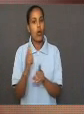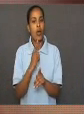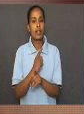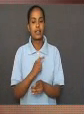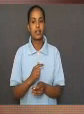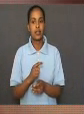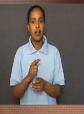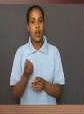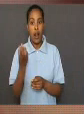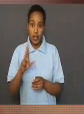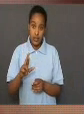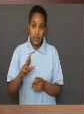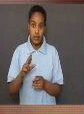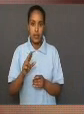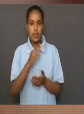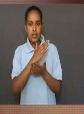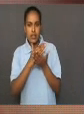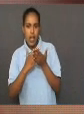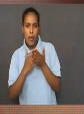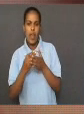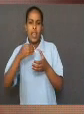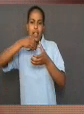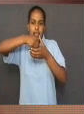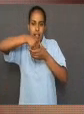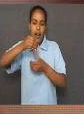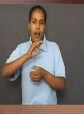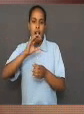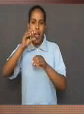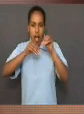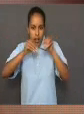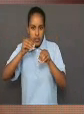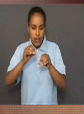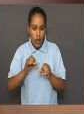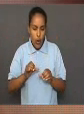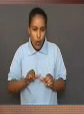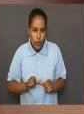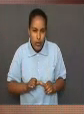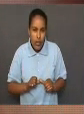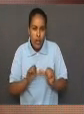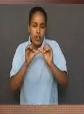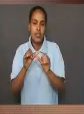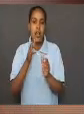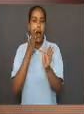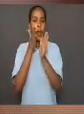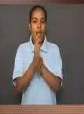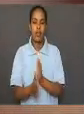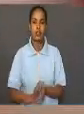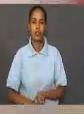occur unless some external action is continuously applied.